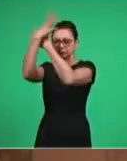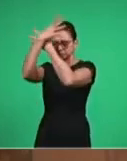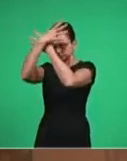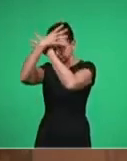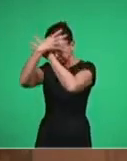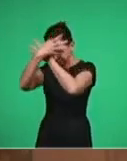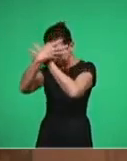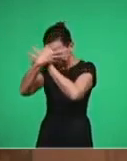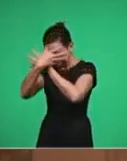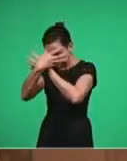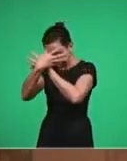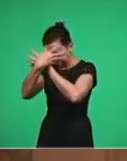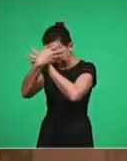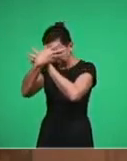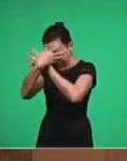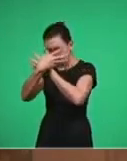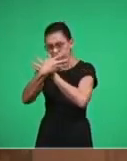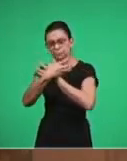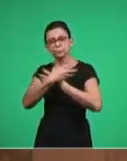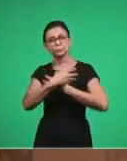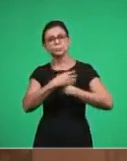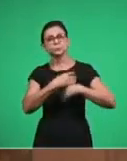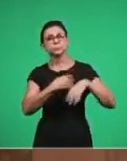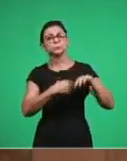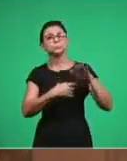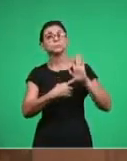When they covered their faces,